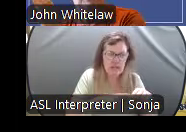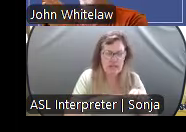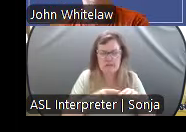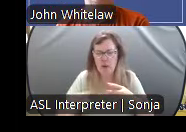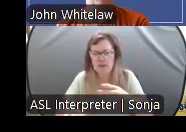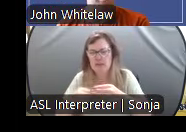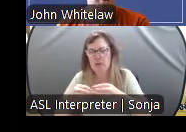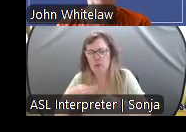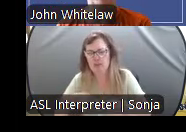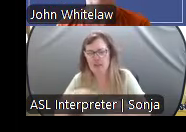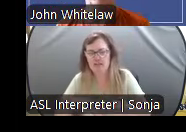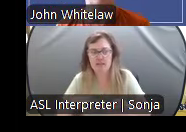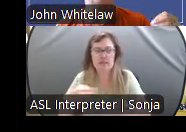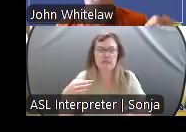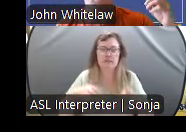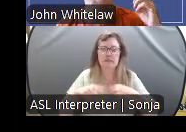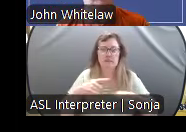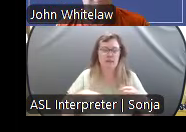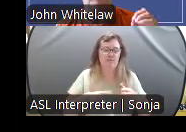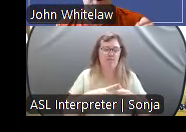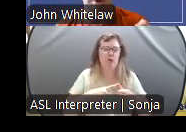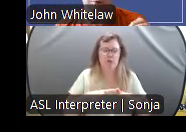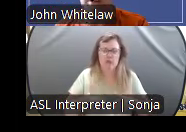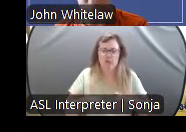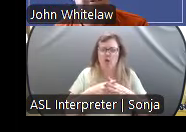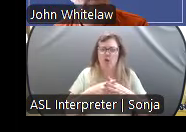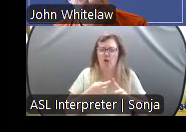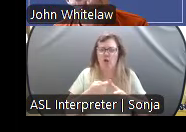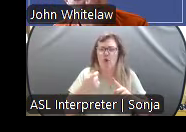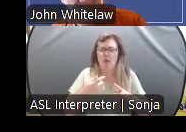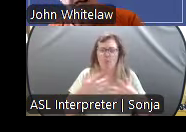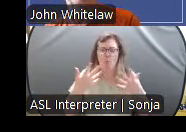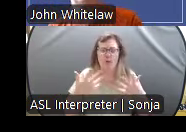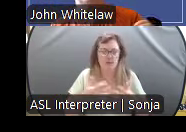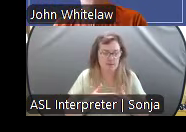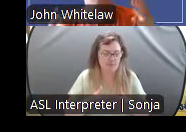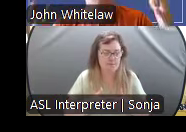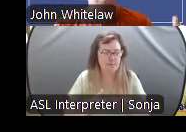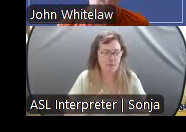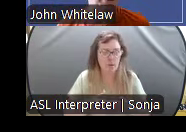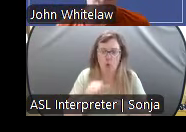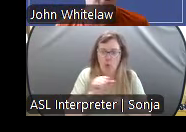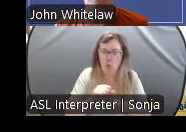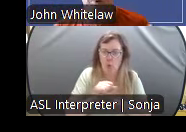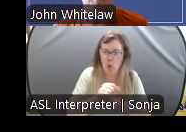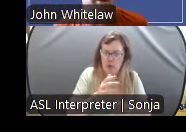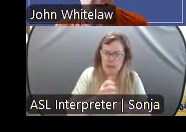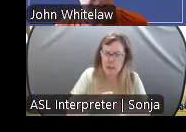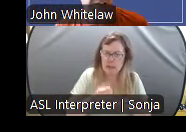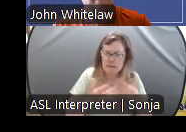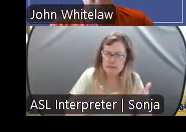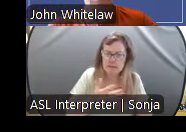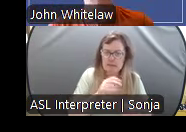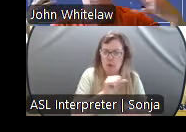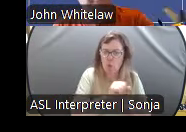until you at least understand what it starts from. And everything starts from what the worker gets. So now we sort of had that brief introduction about what the worker